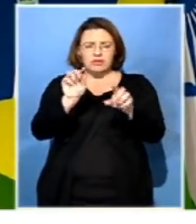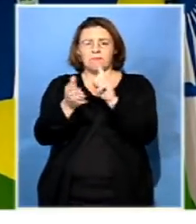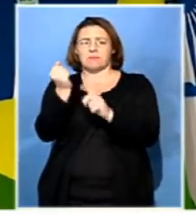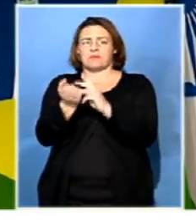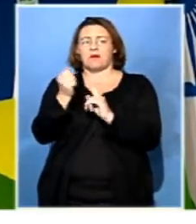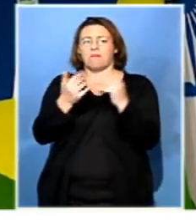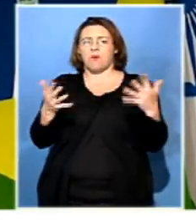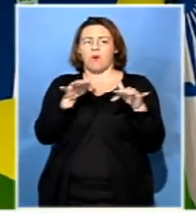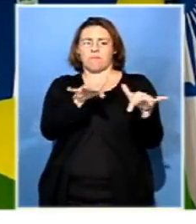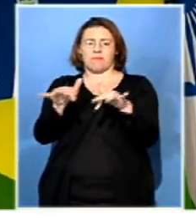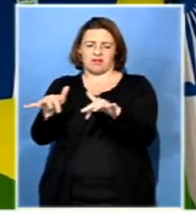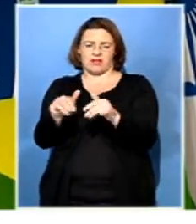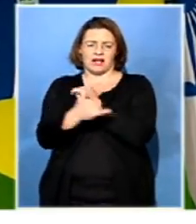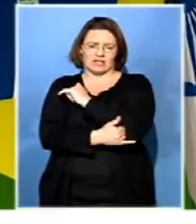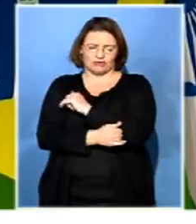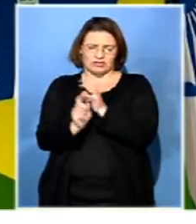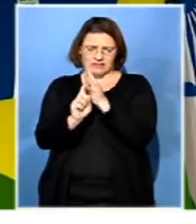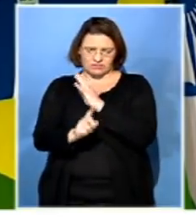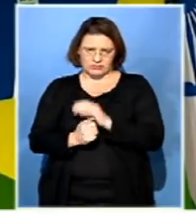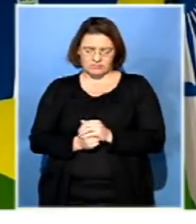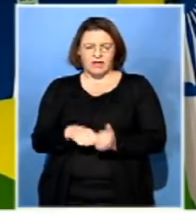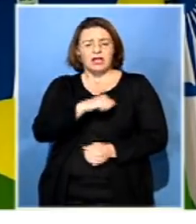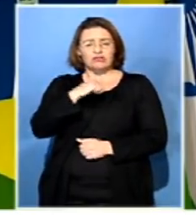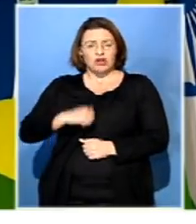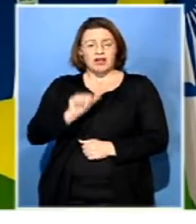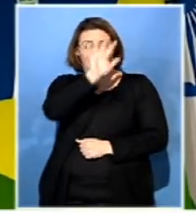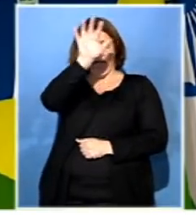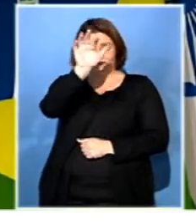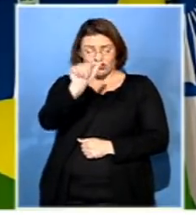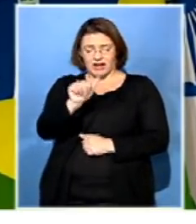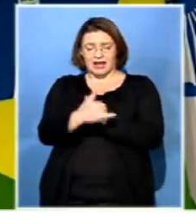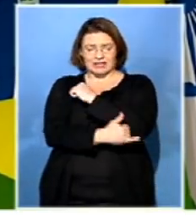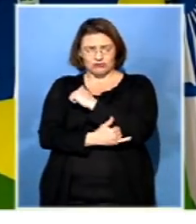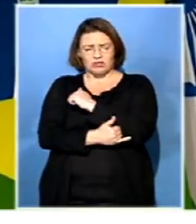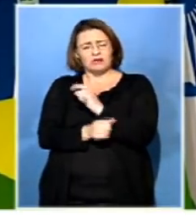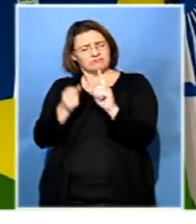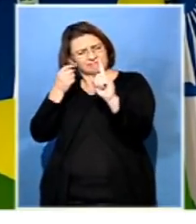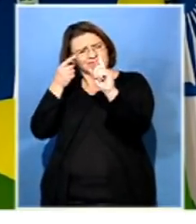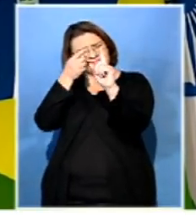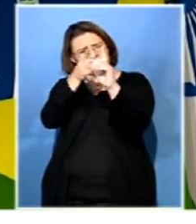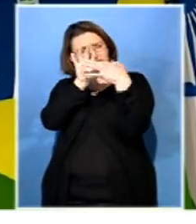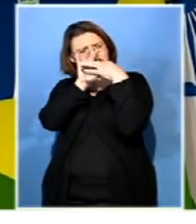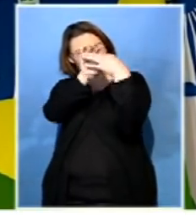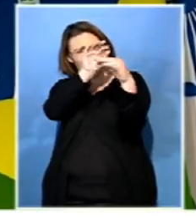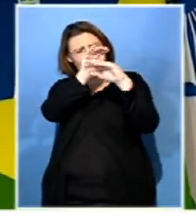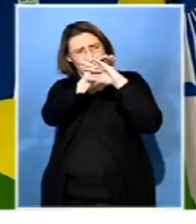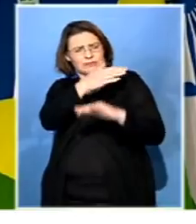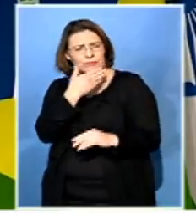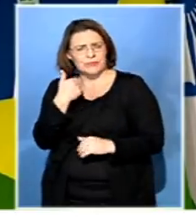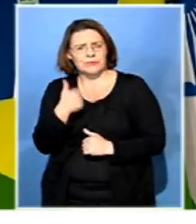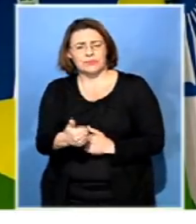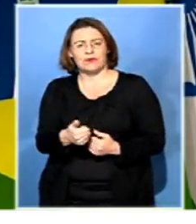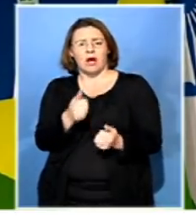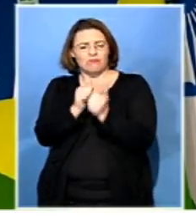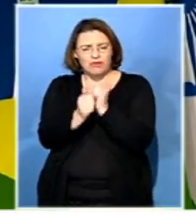peoples. China and African countries are destined to be good friends, good